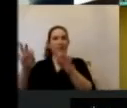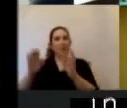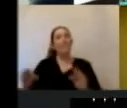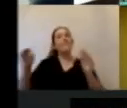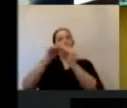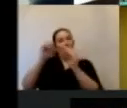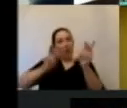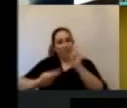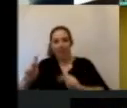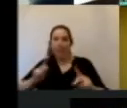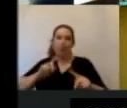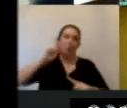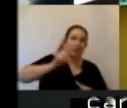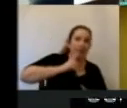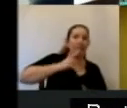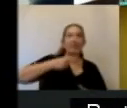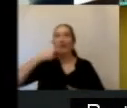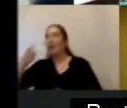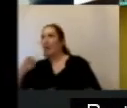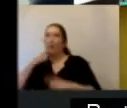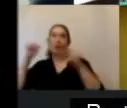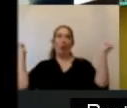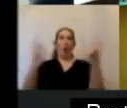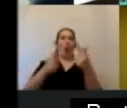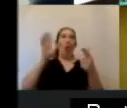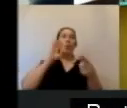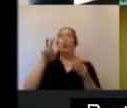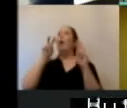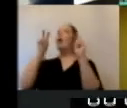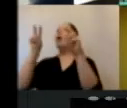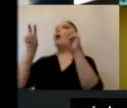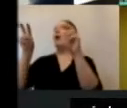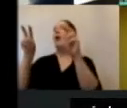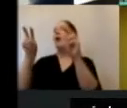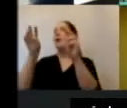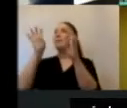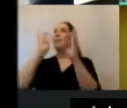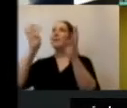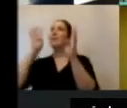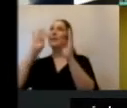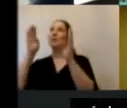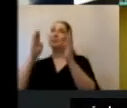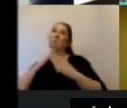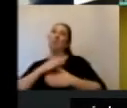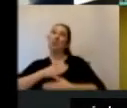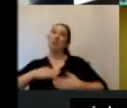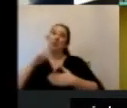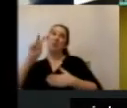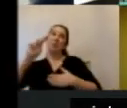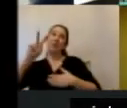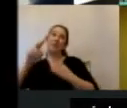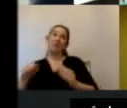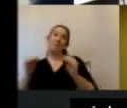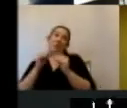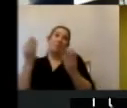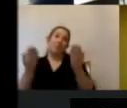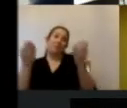for people to be aware of that, including, as we've both discussed, the ambient